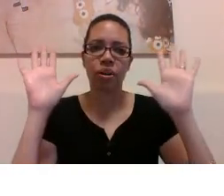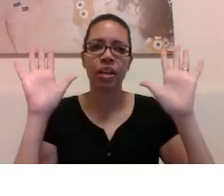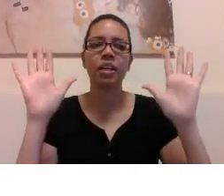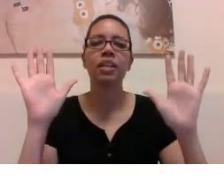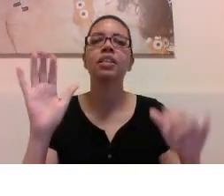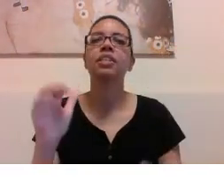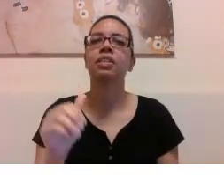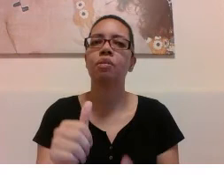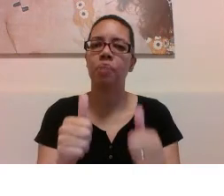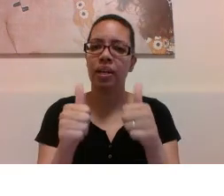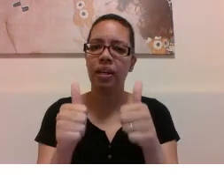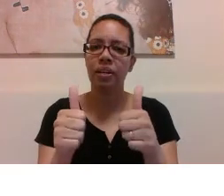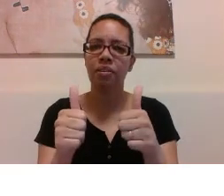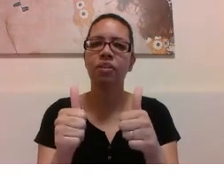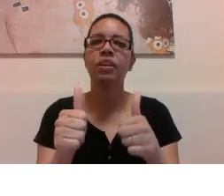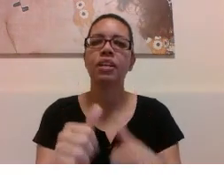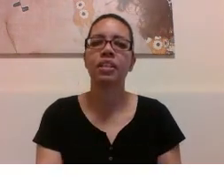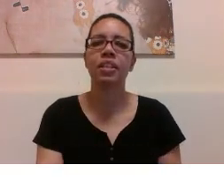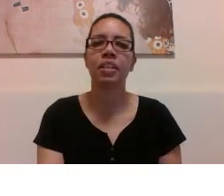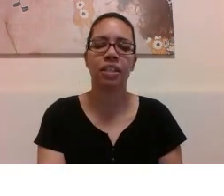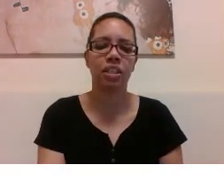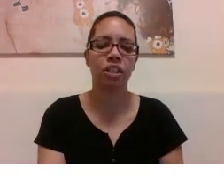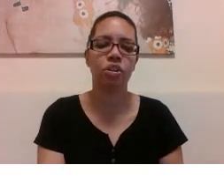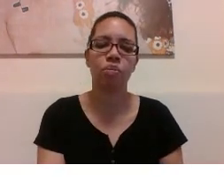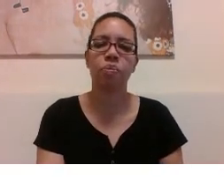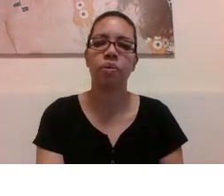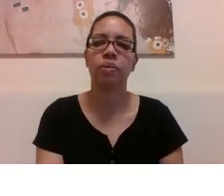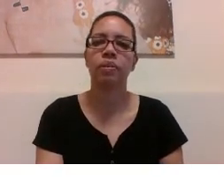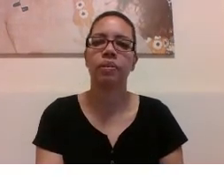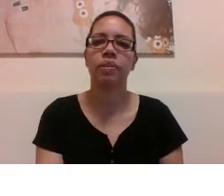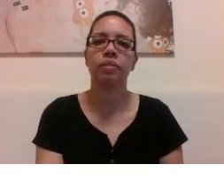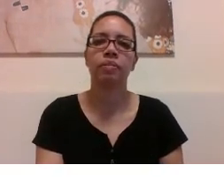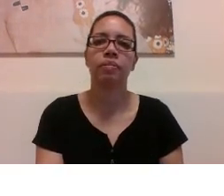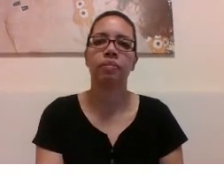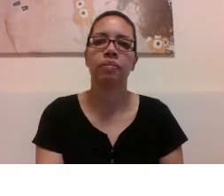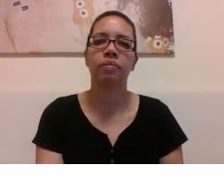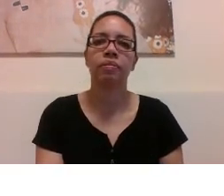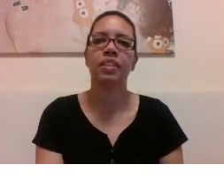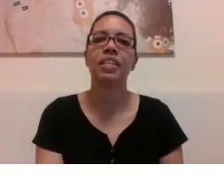Don't worry, superhero did his job.